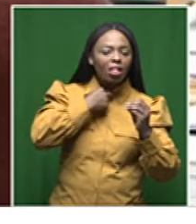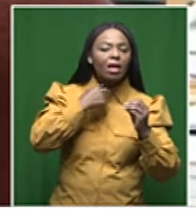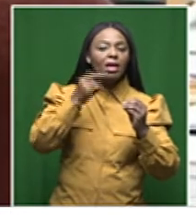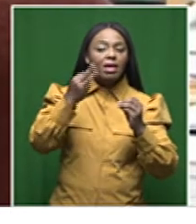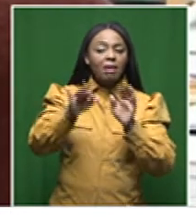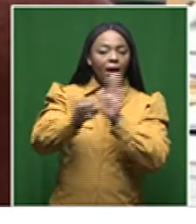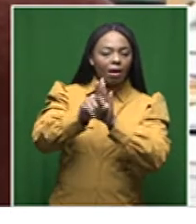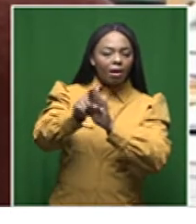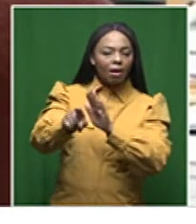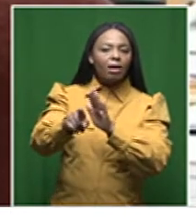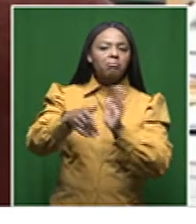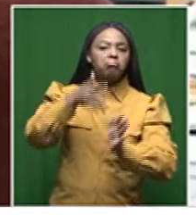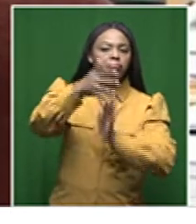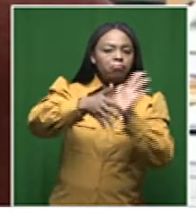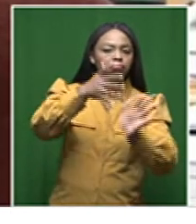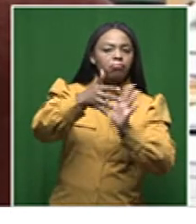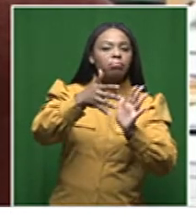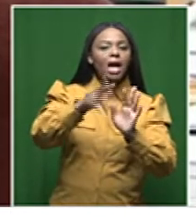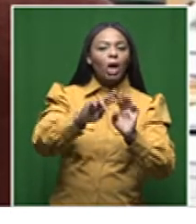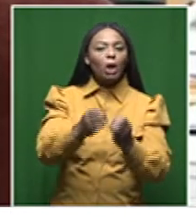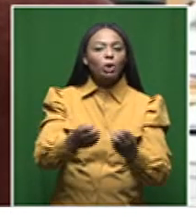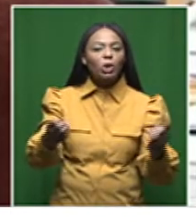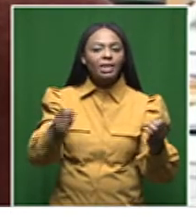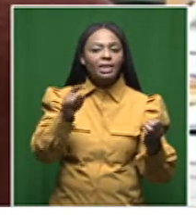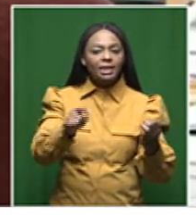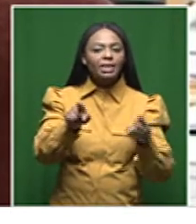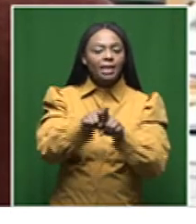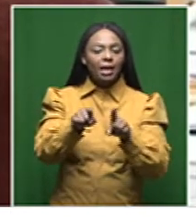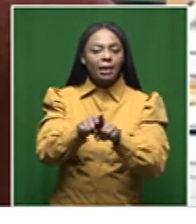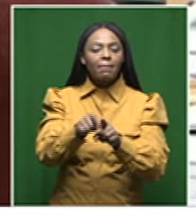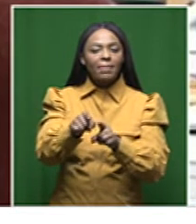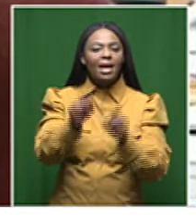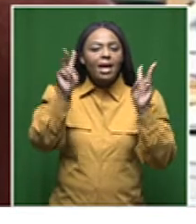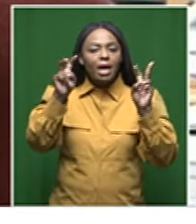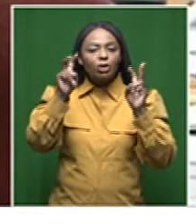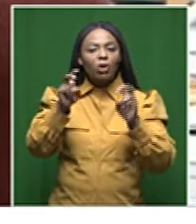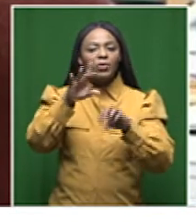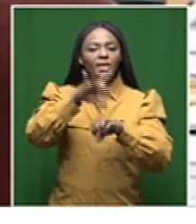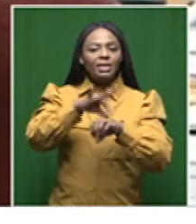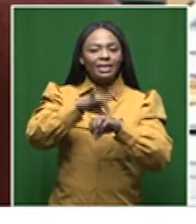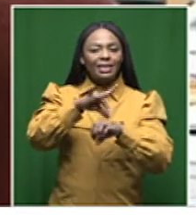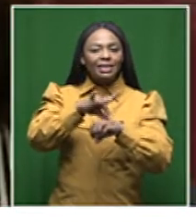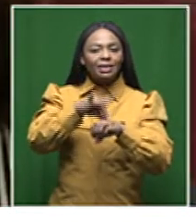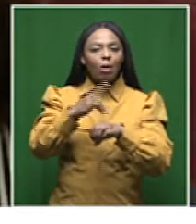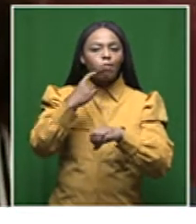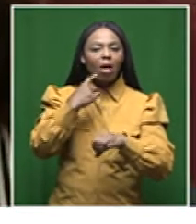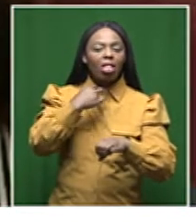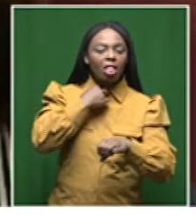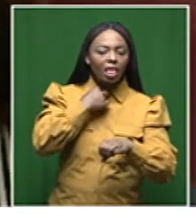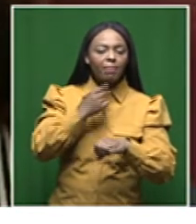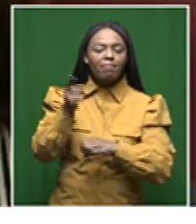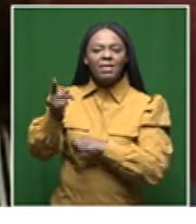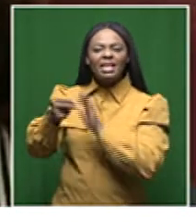able to allocate resources towards the disease of infertility. Let's speak to the stigma